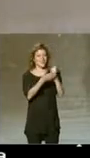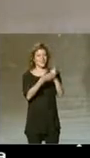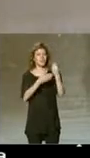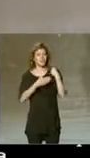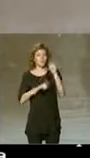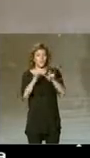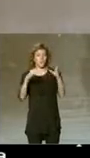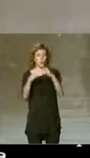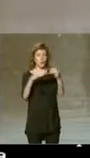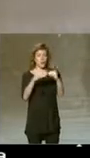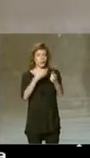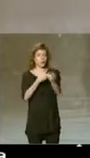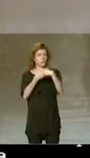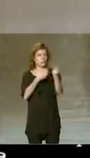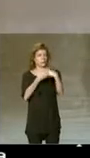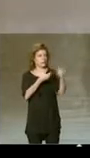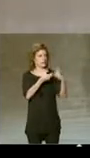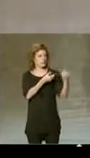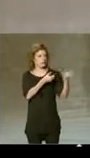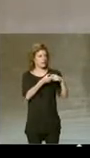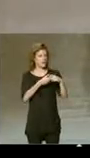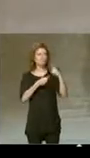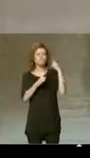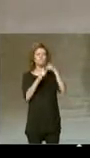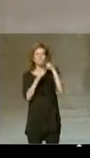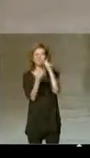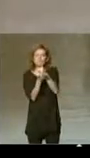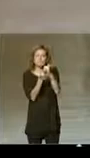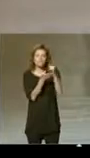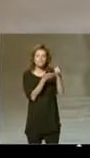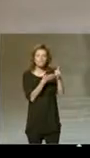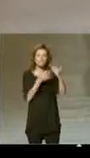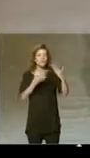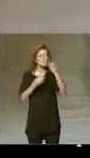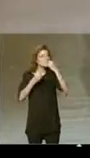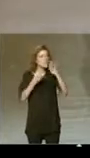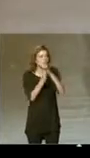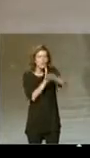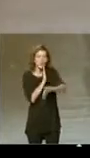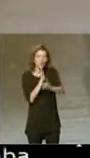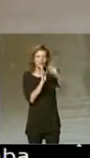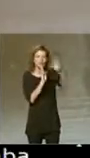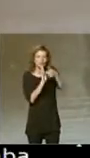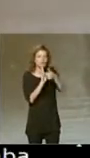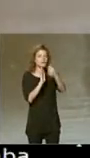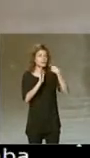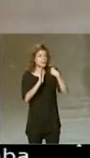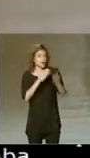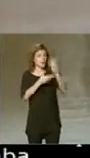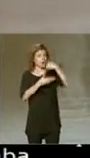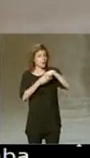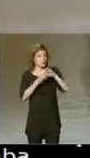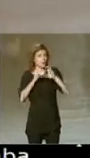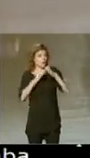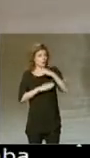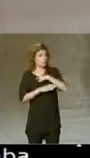of including and involving testers, and their role was clearly